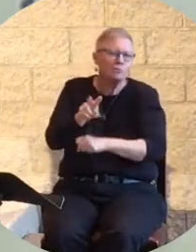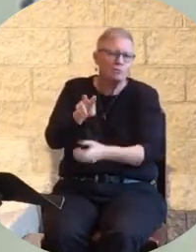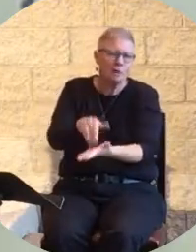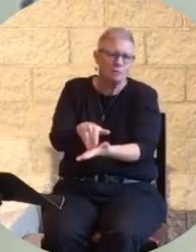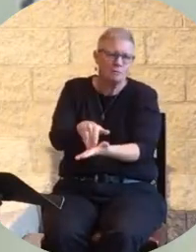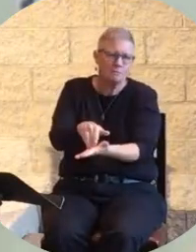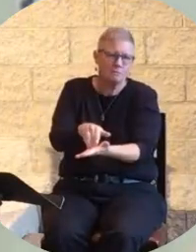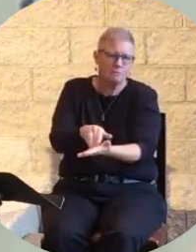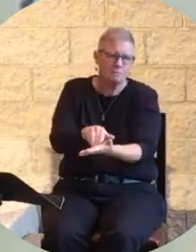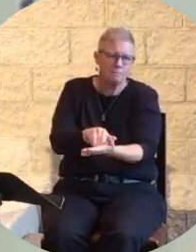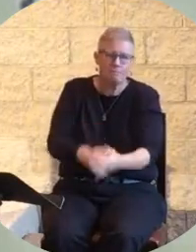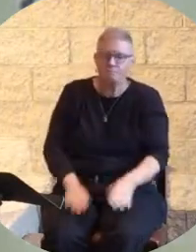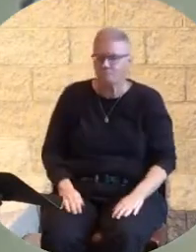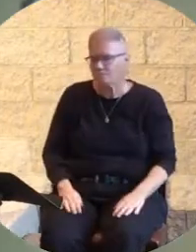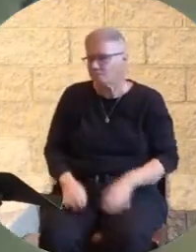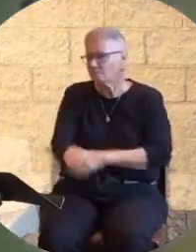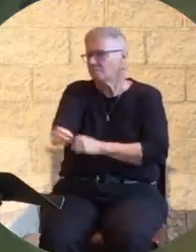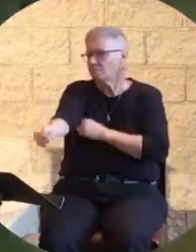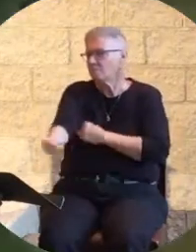The Affordable Care Act,